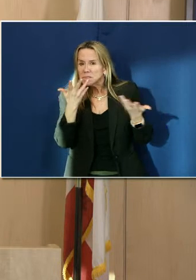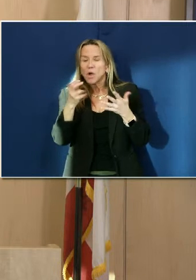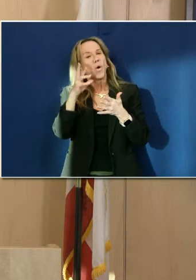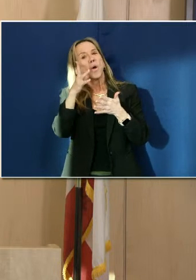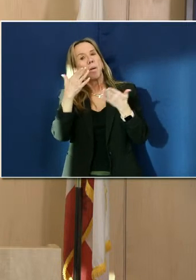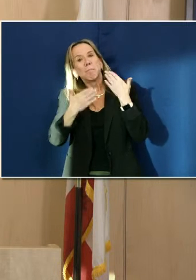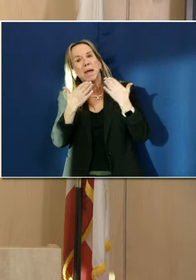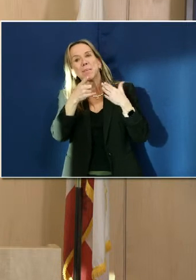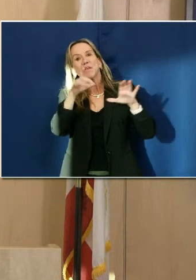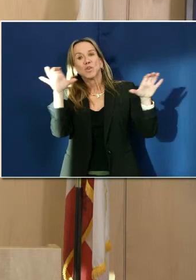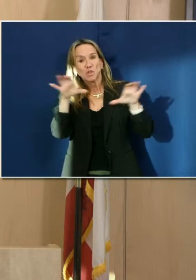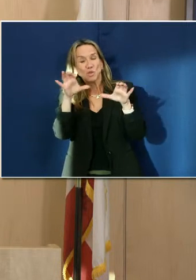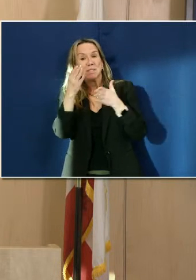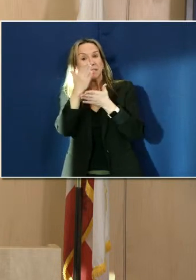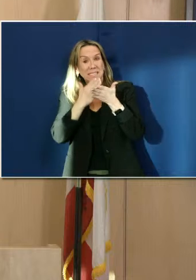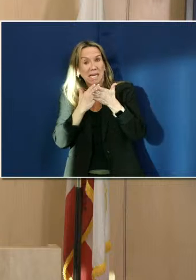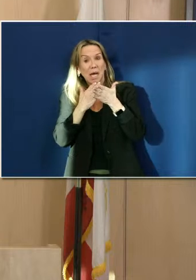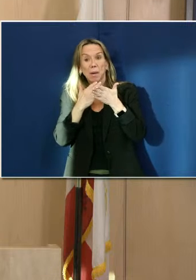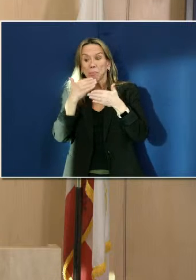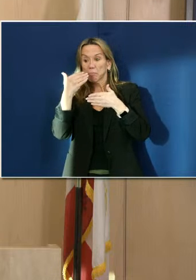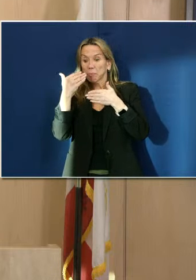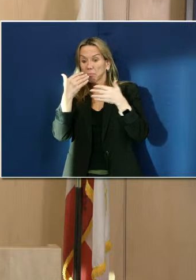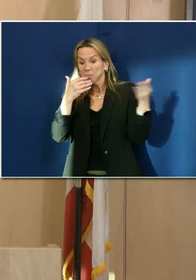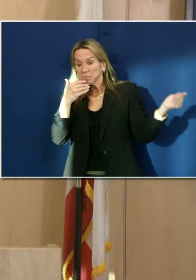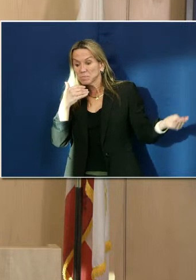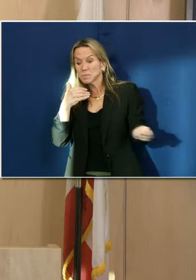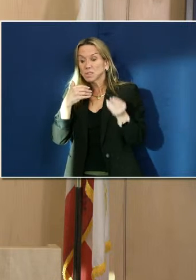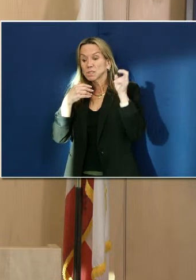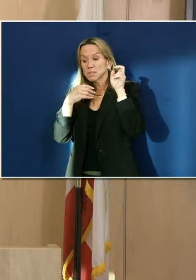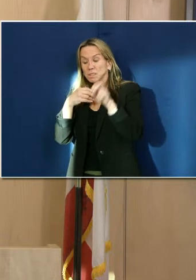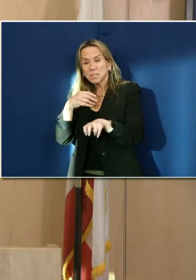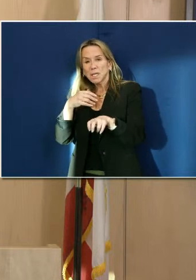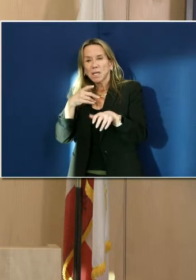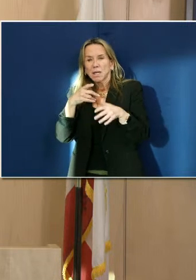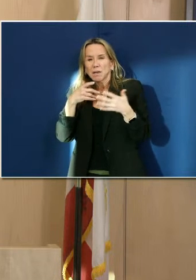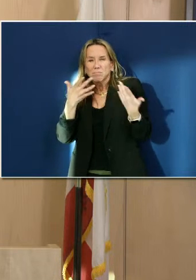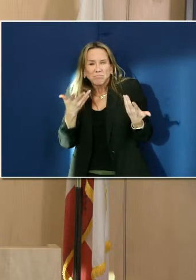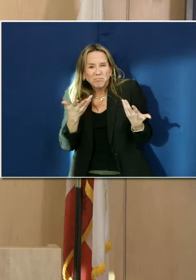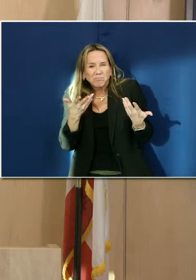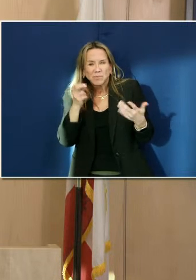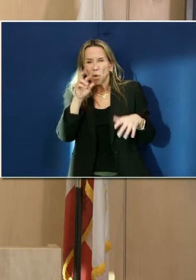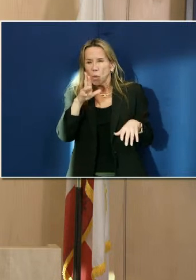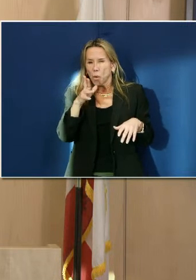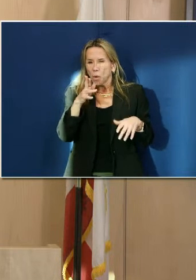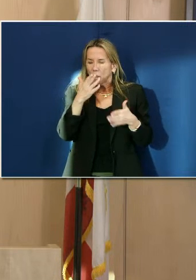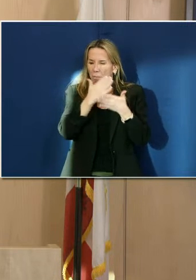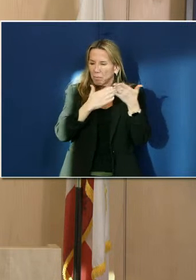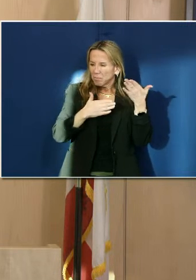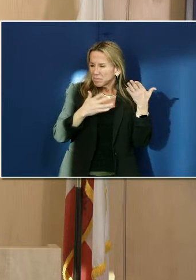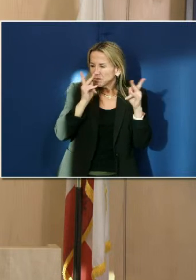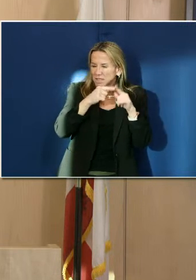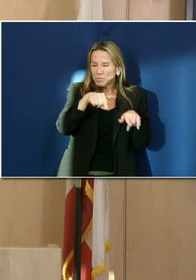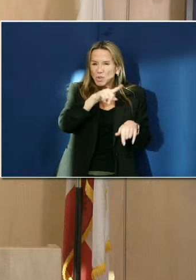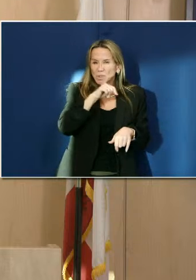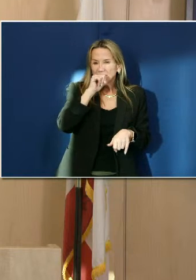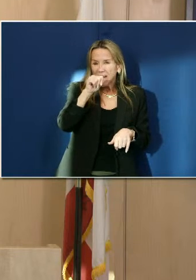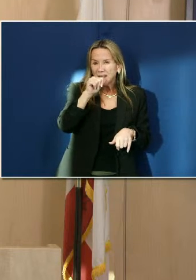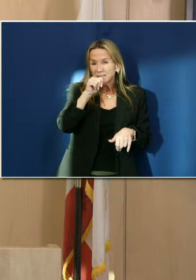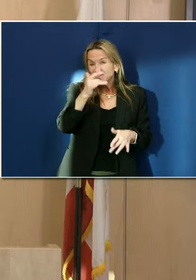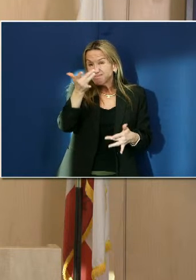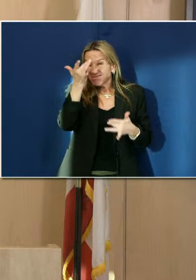that you wouldn't have done otherwise, or is it all just circumstantial? People just happen to be less sick. Do you have any good